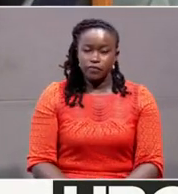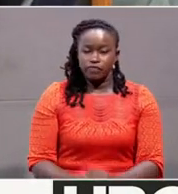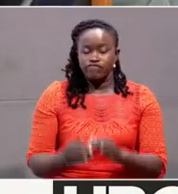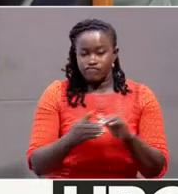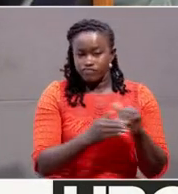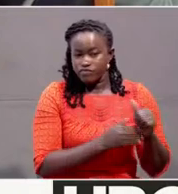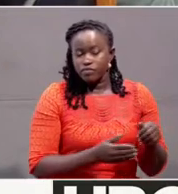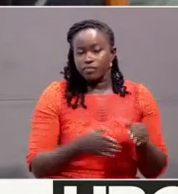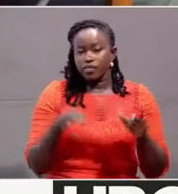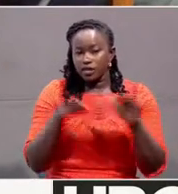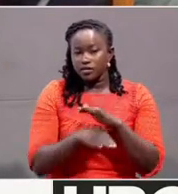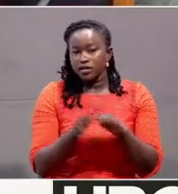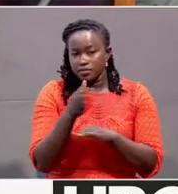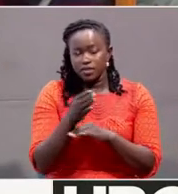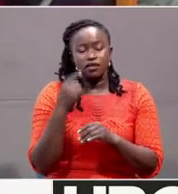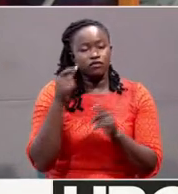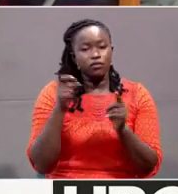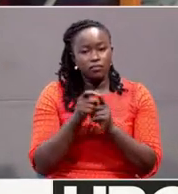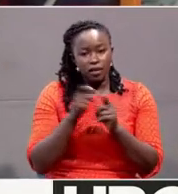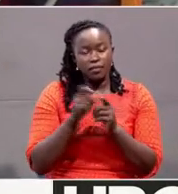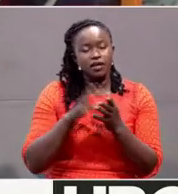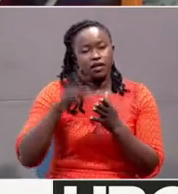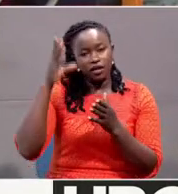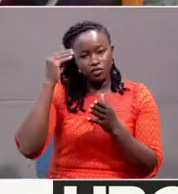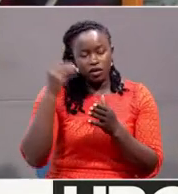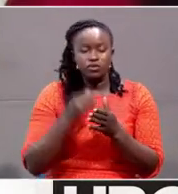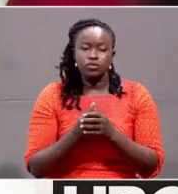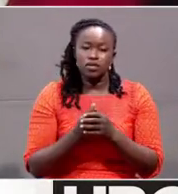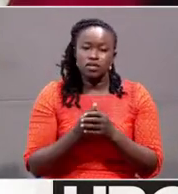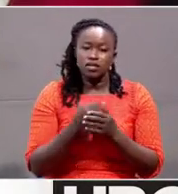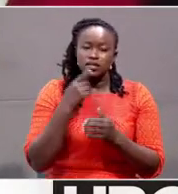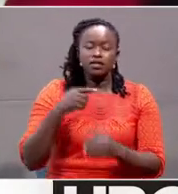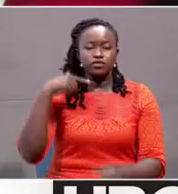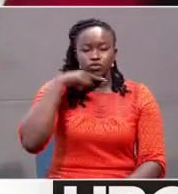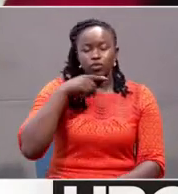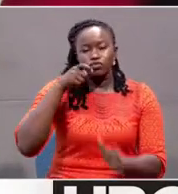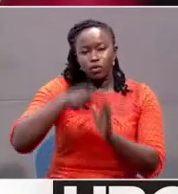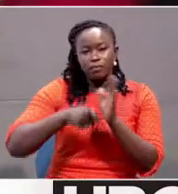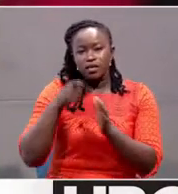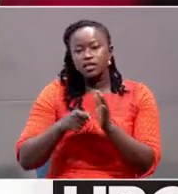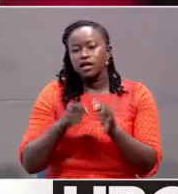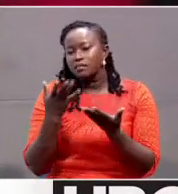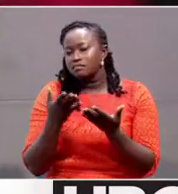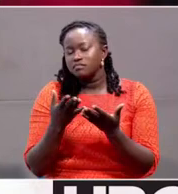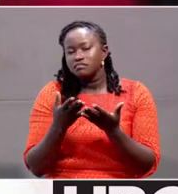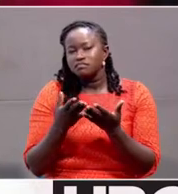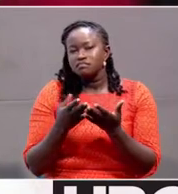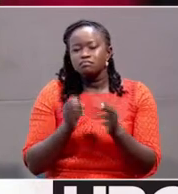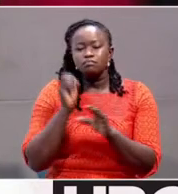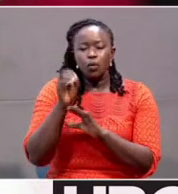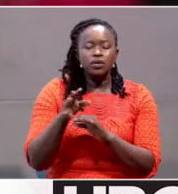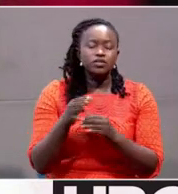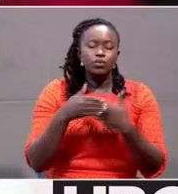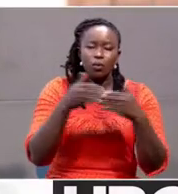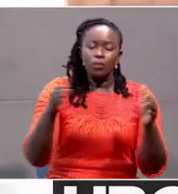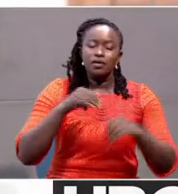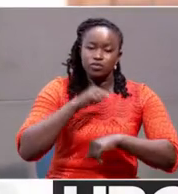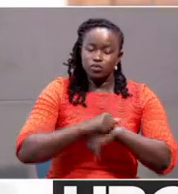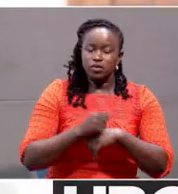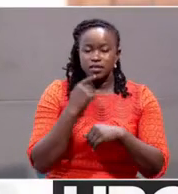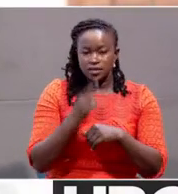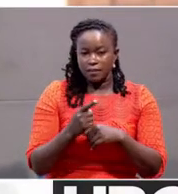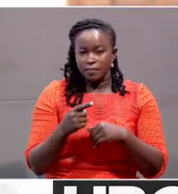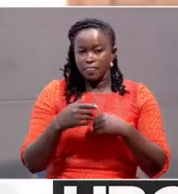Meanwhile, the Minister of State for Primary Education, Kaduku, dismisses social media posts on reopening schools. She explained that